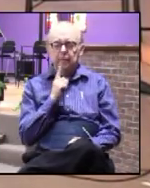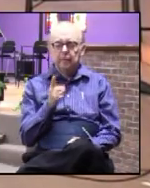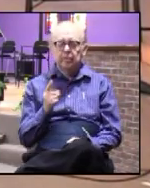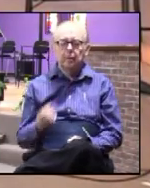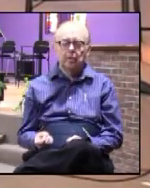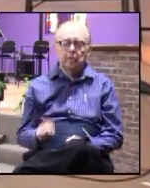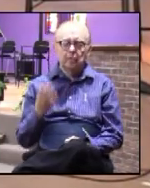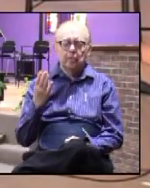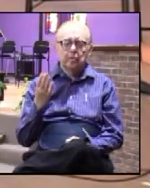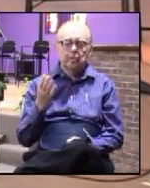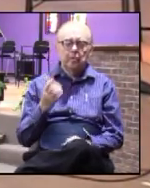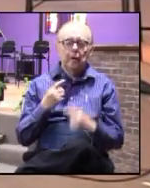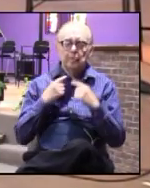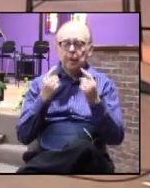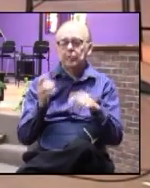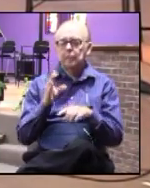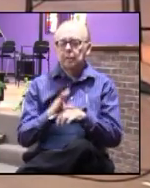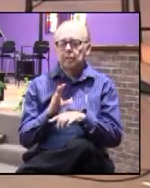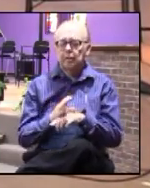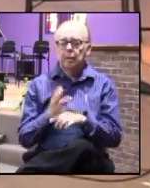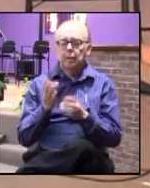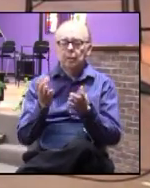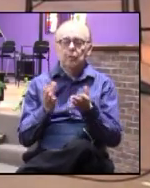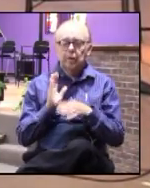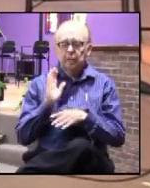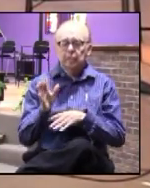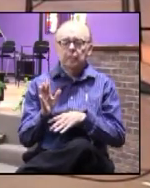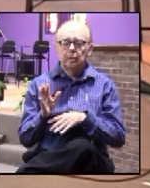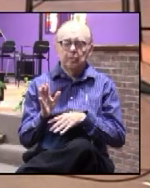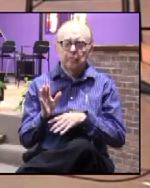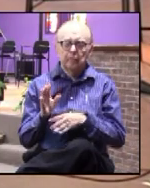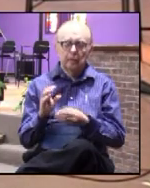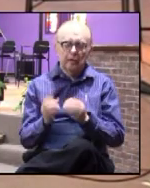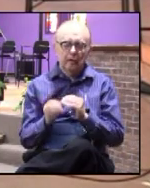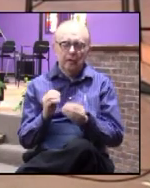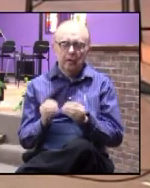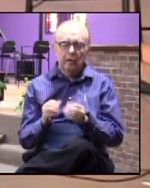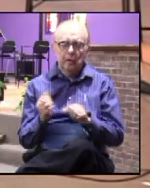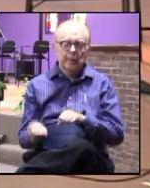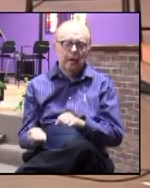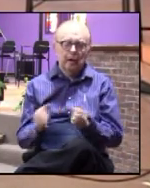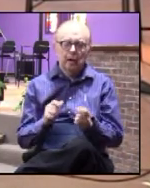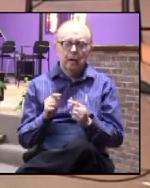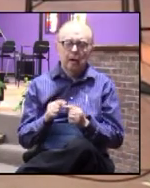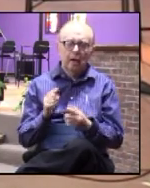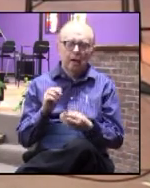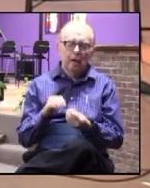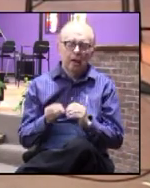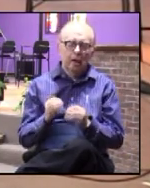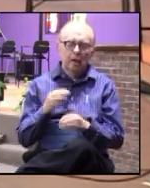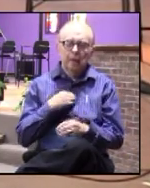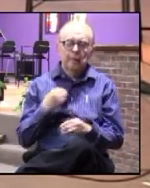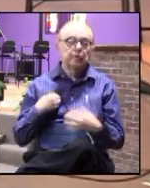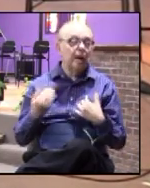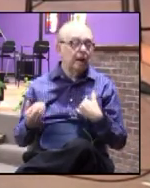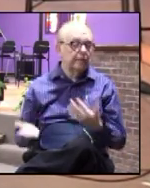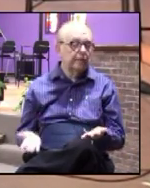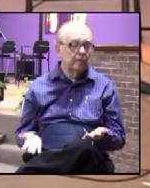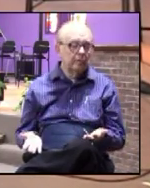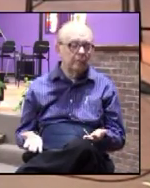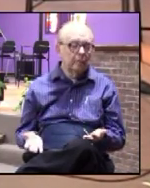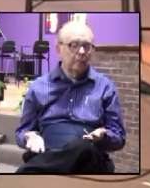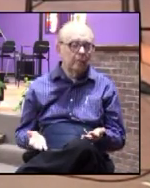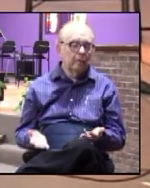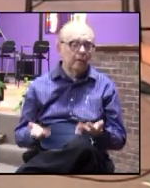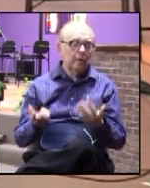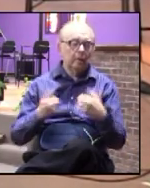growing, prosperous church, they really want your ratio to baptisms to the number of members that you have